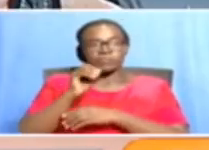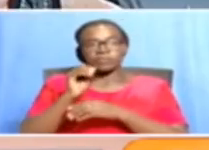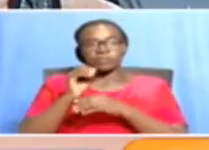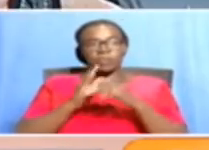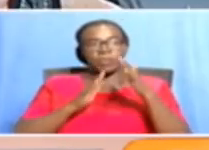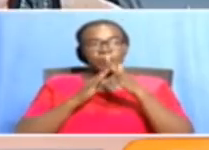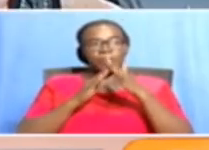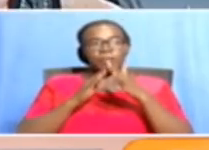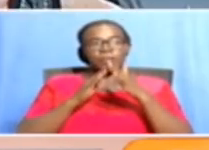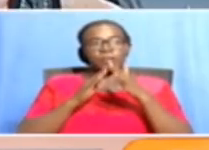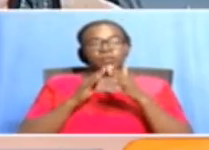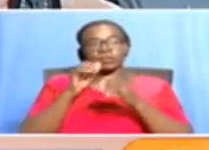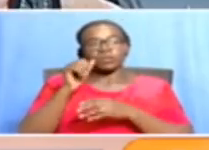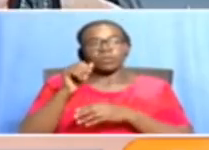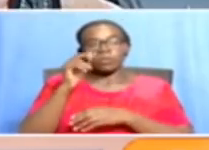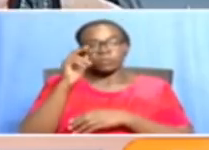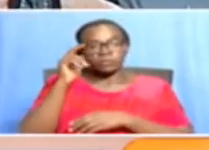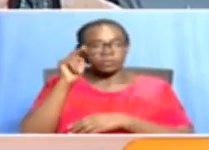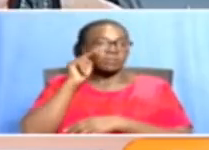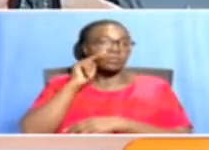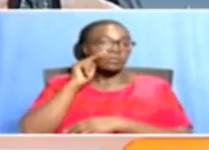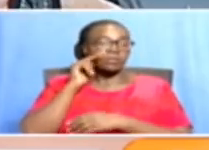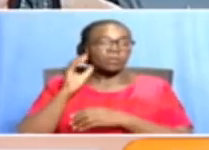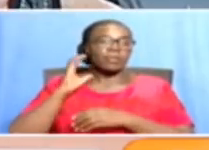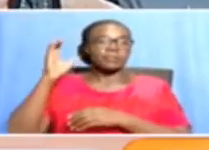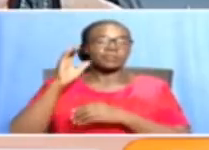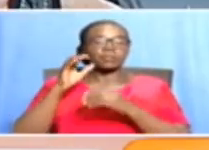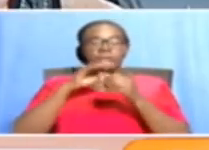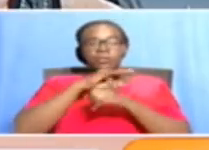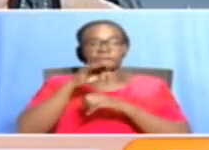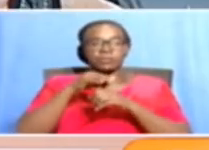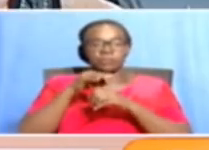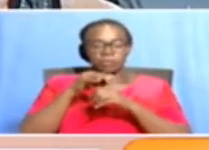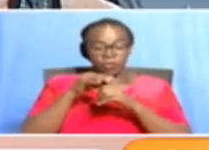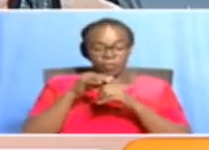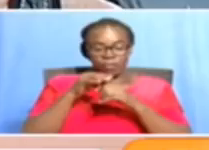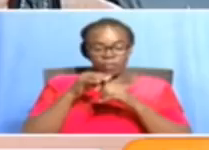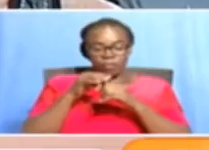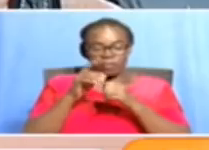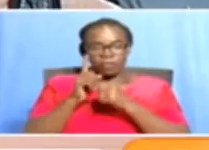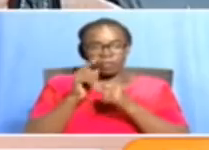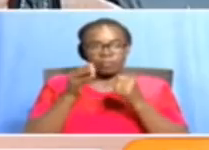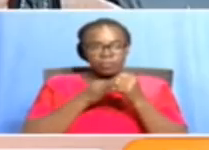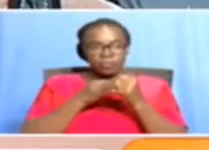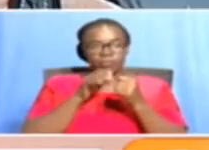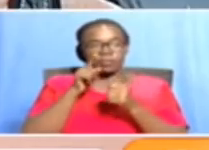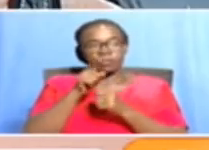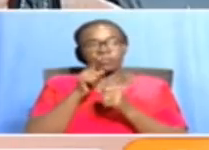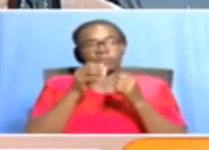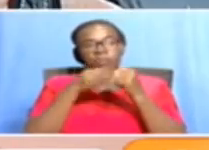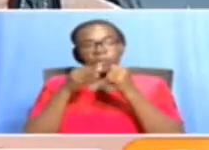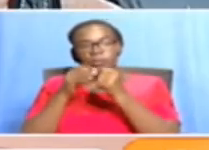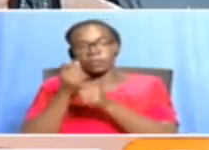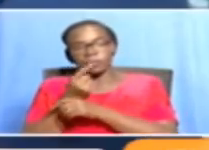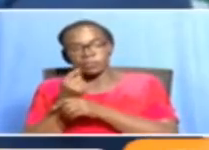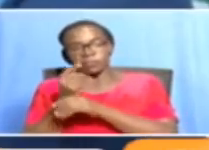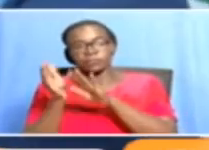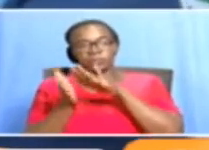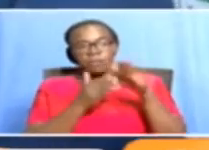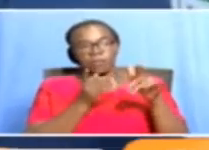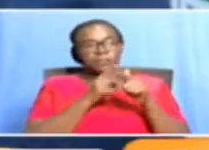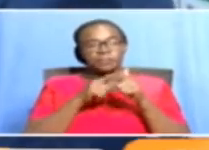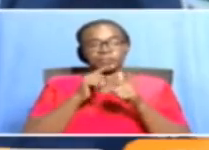Championships in Asaba, Nigeria, in a championship record of 8 minutes 59.88 seconds. She followed this up with a